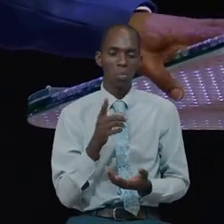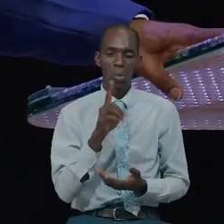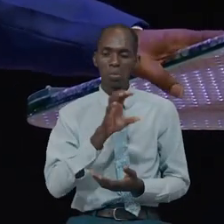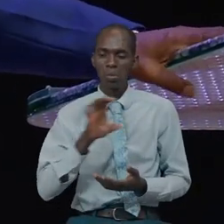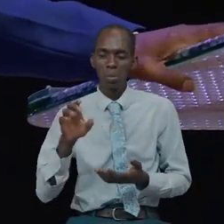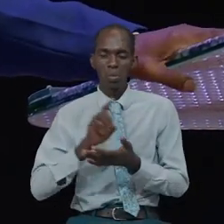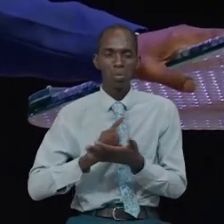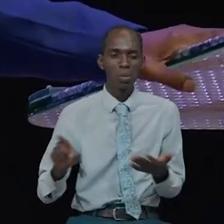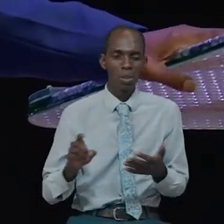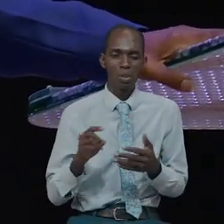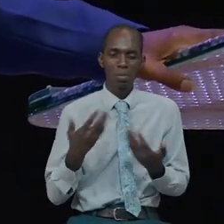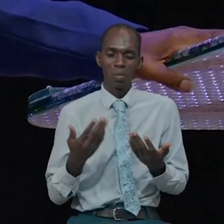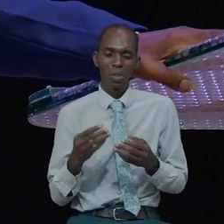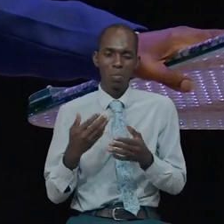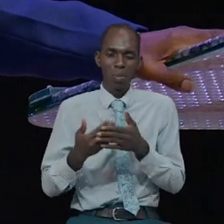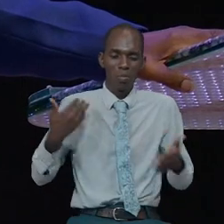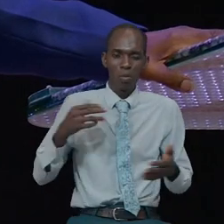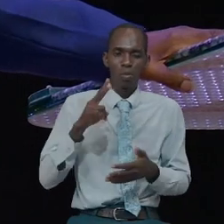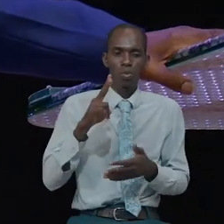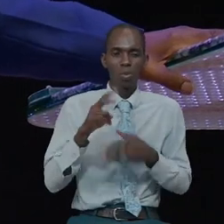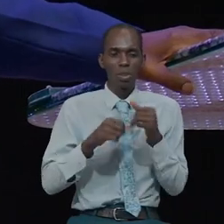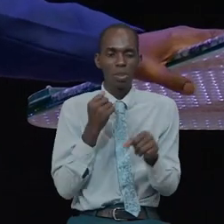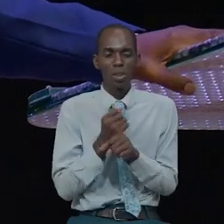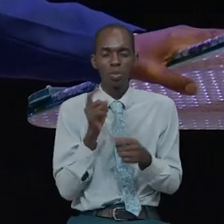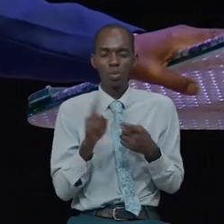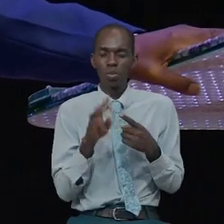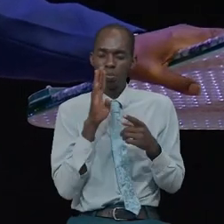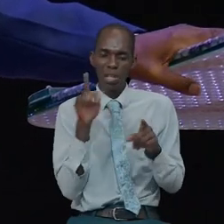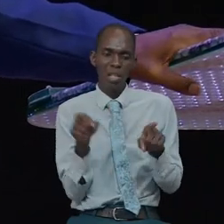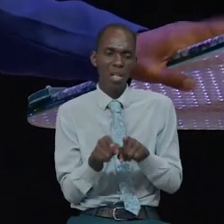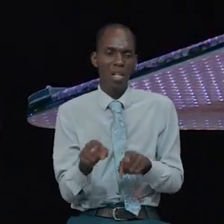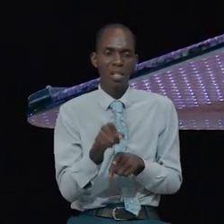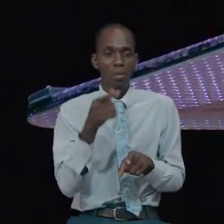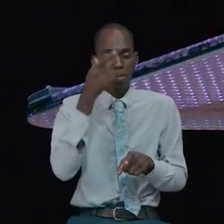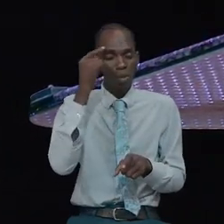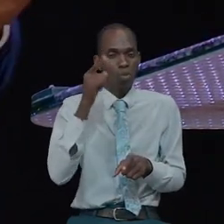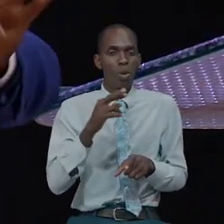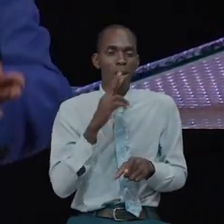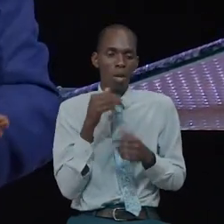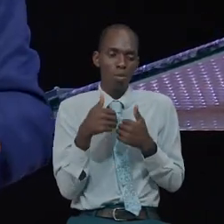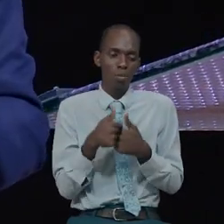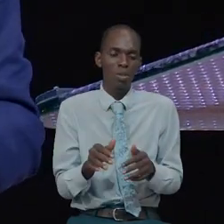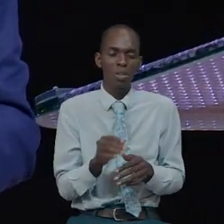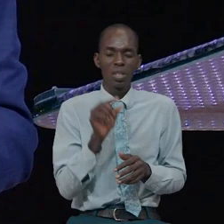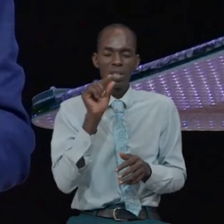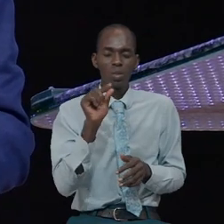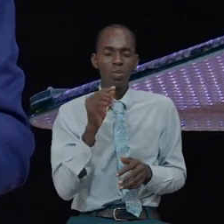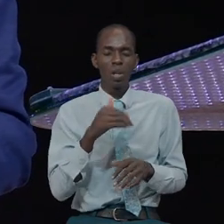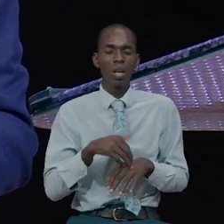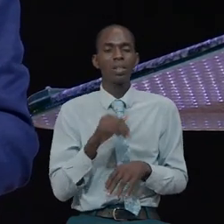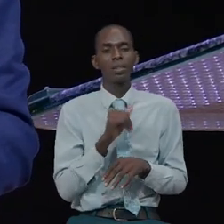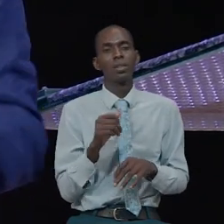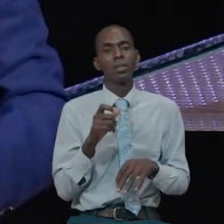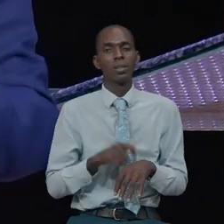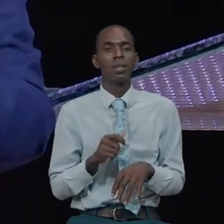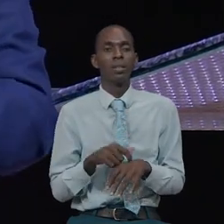less than 2 years, you'll be like them. Because you are losing a little at a time. That's the danger that people